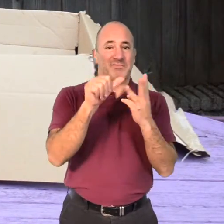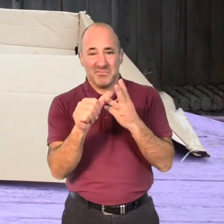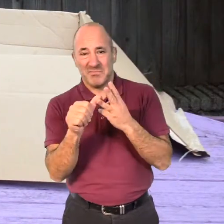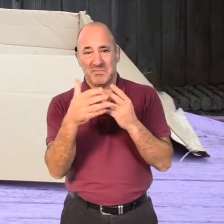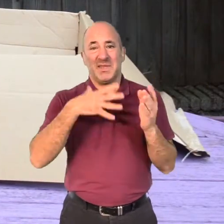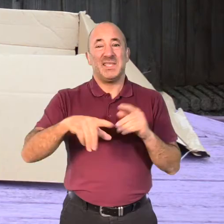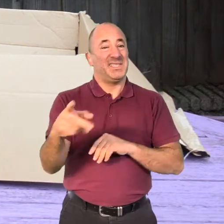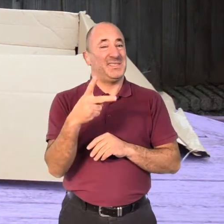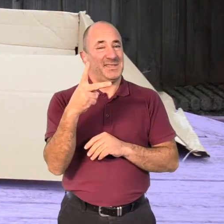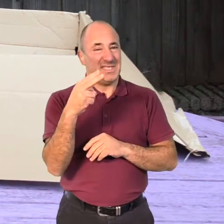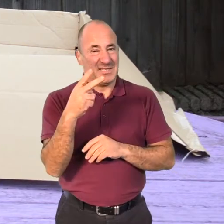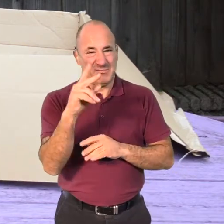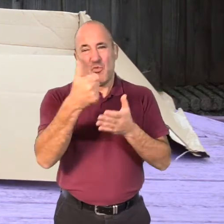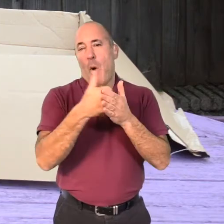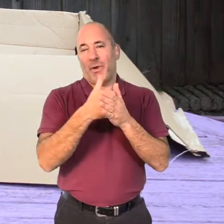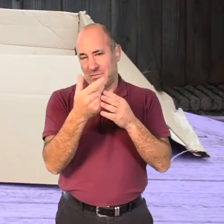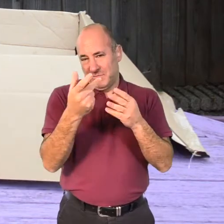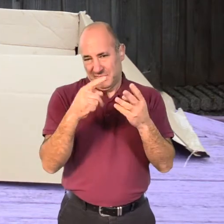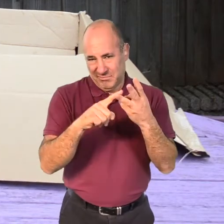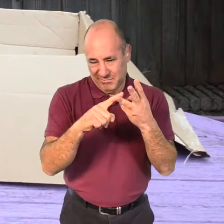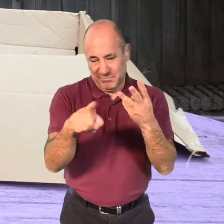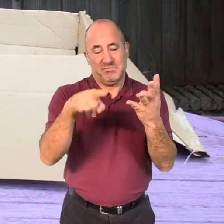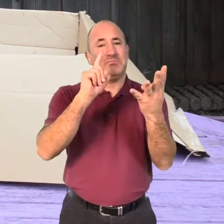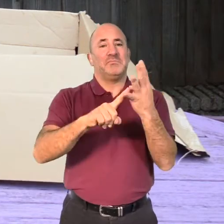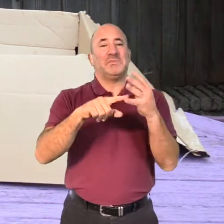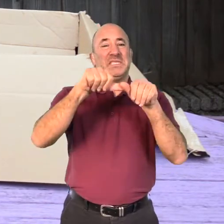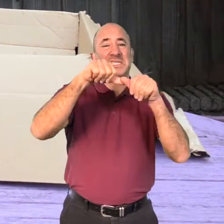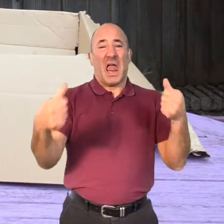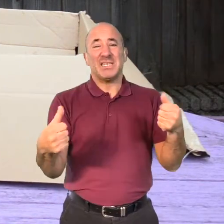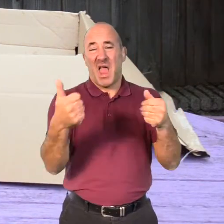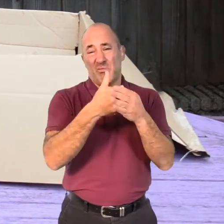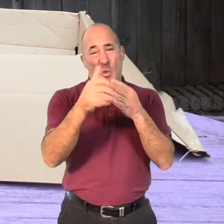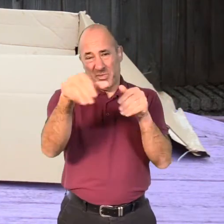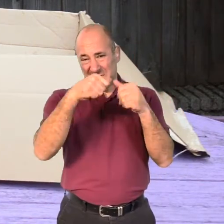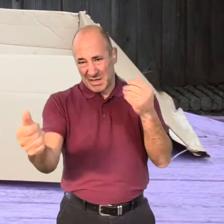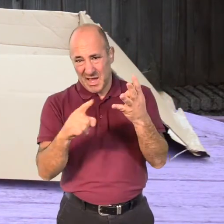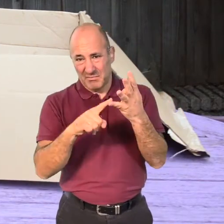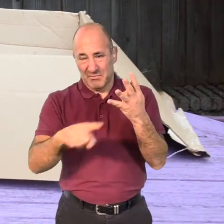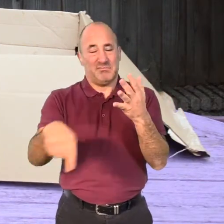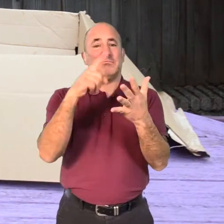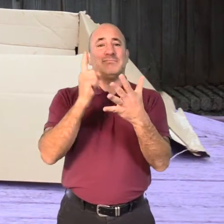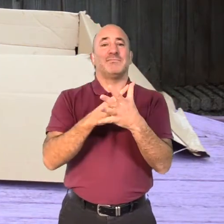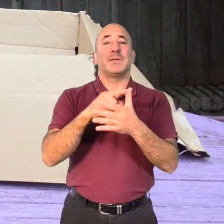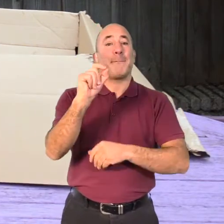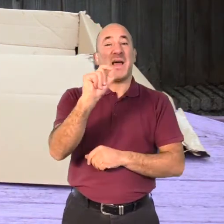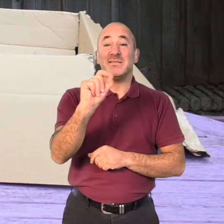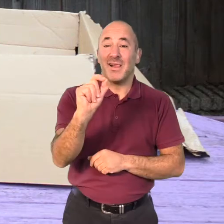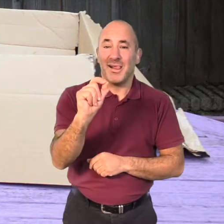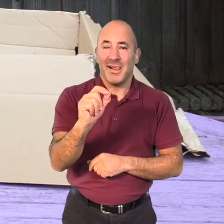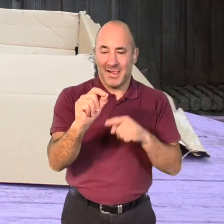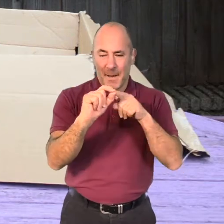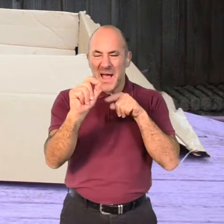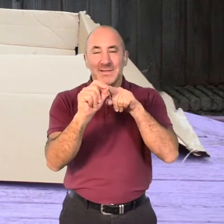To add to that, you're going to need your scissors, your ordinary sellotape, and a